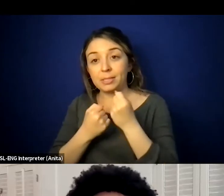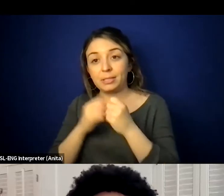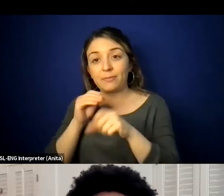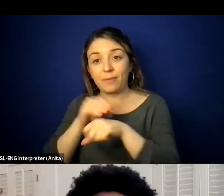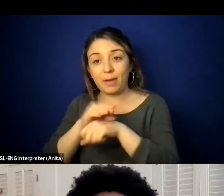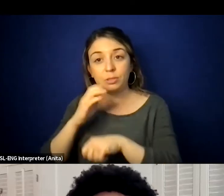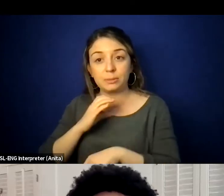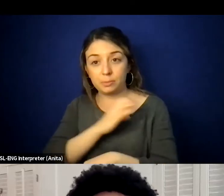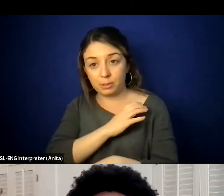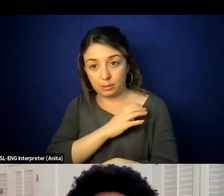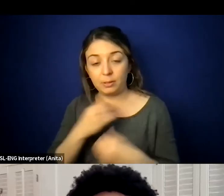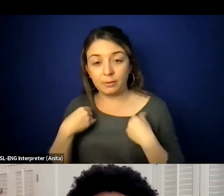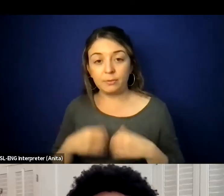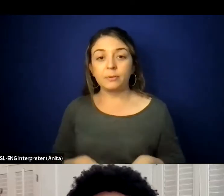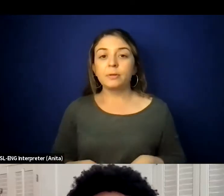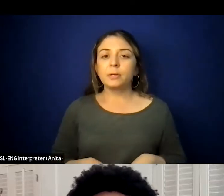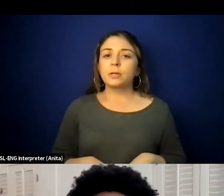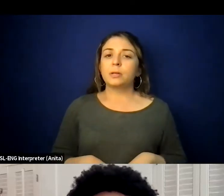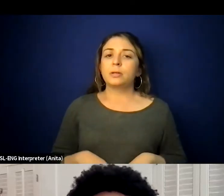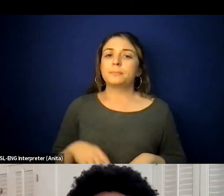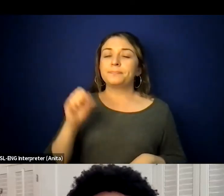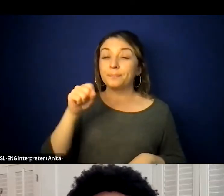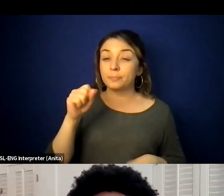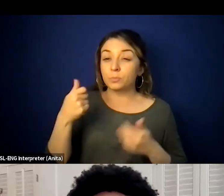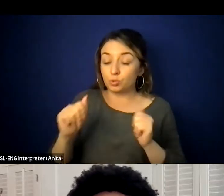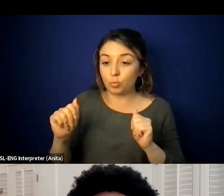say that we're not only working to promote